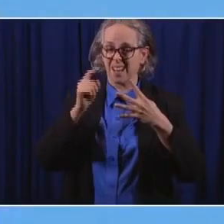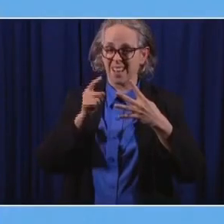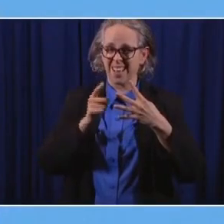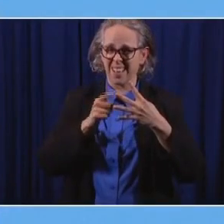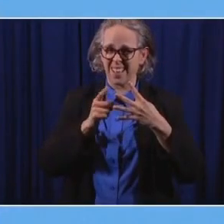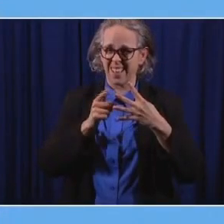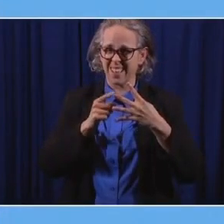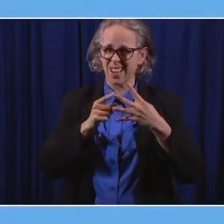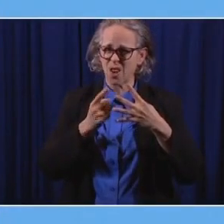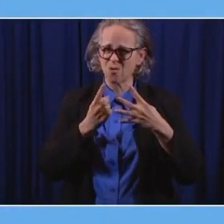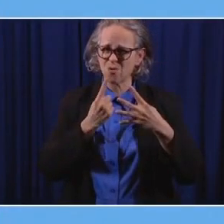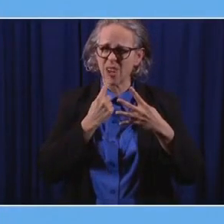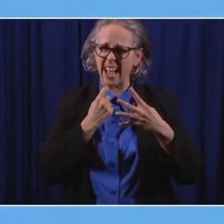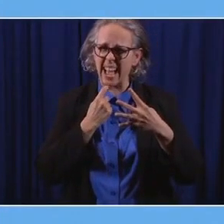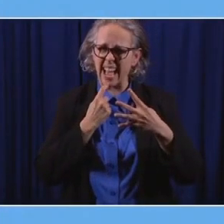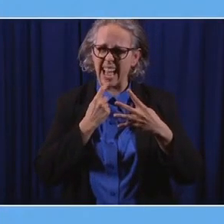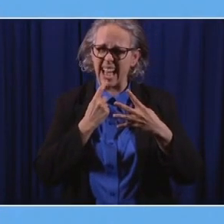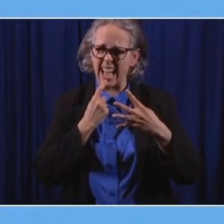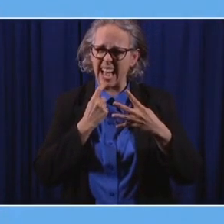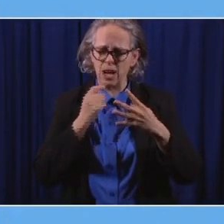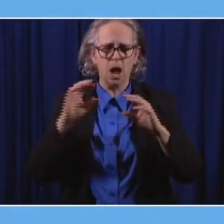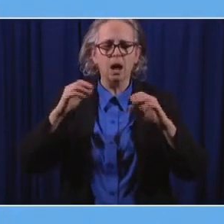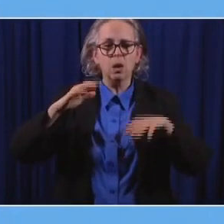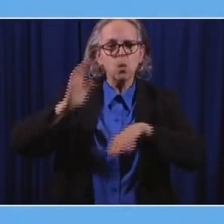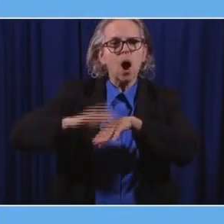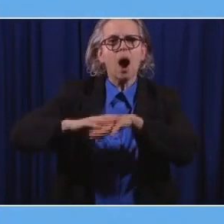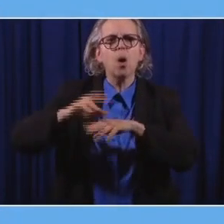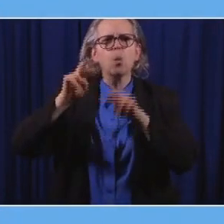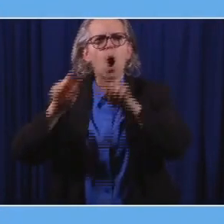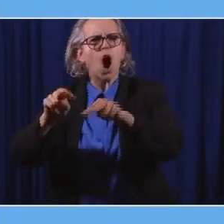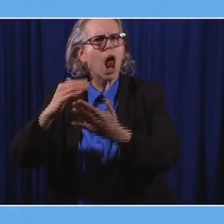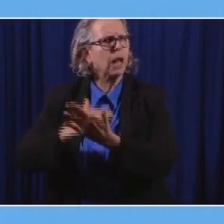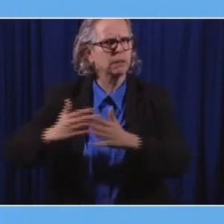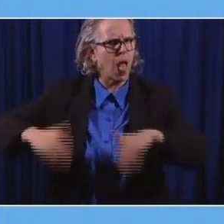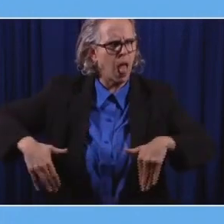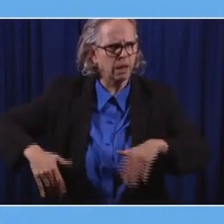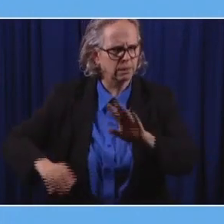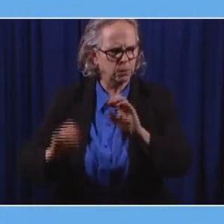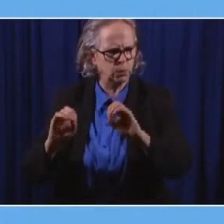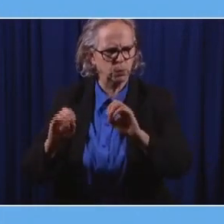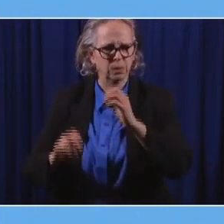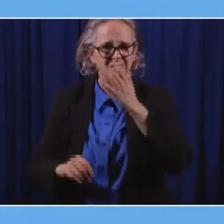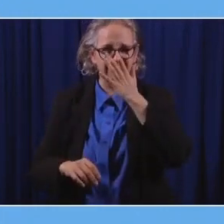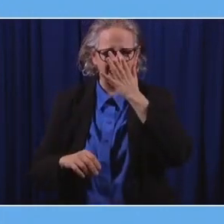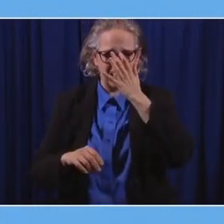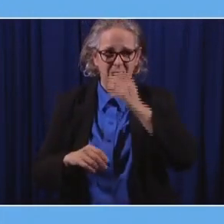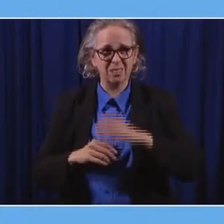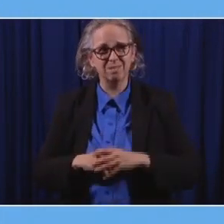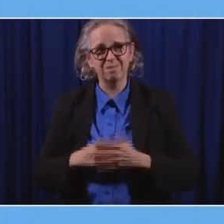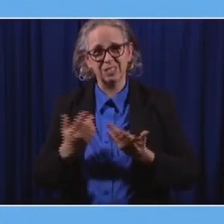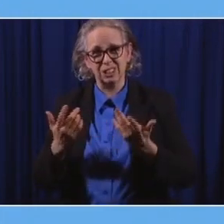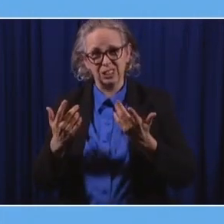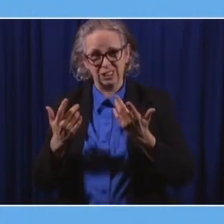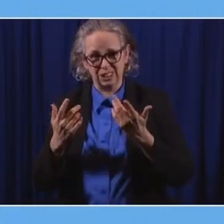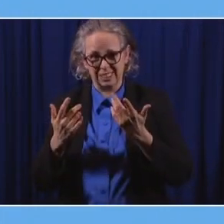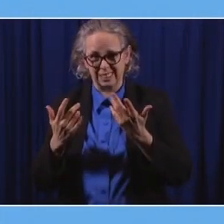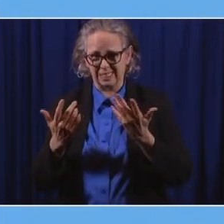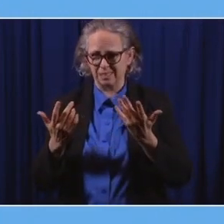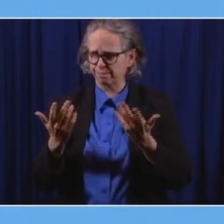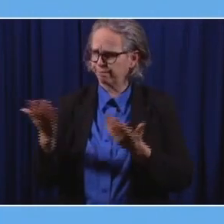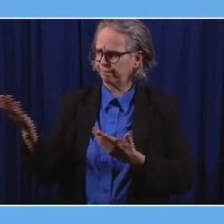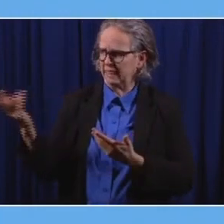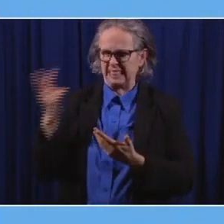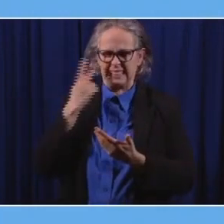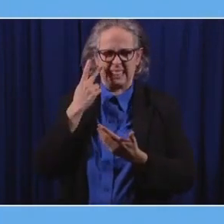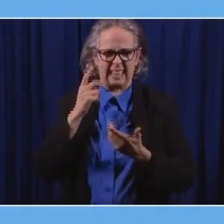watch list. However, this virus is spreading, as you can see, significantly throughout the state. So